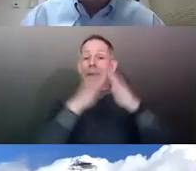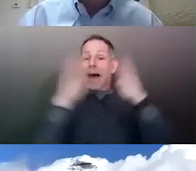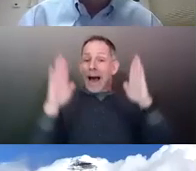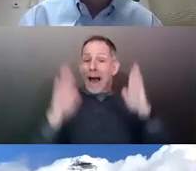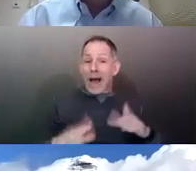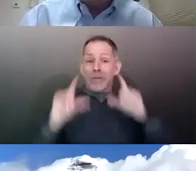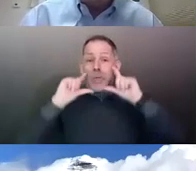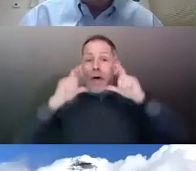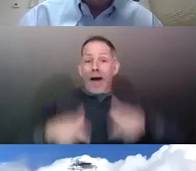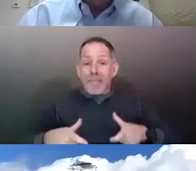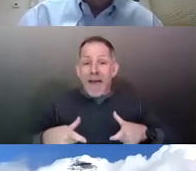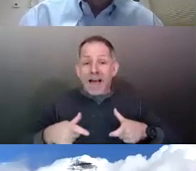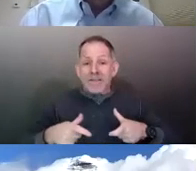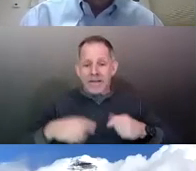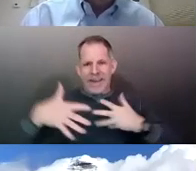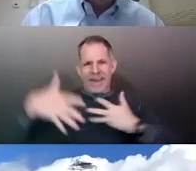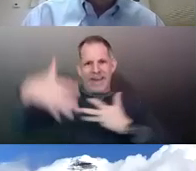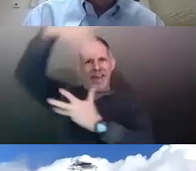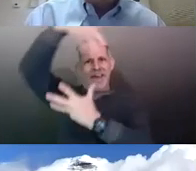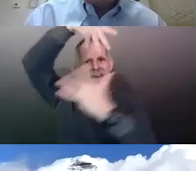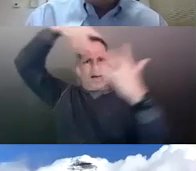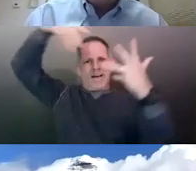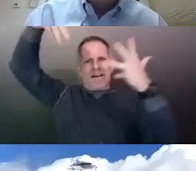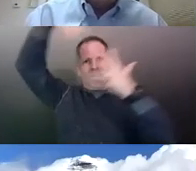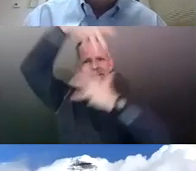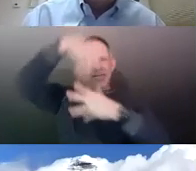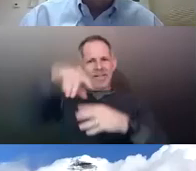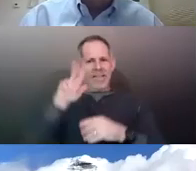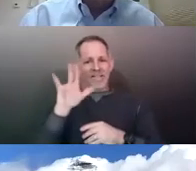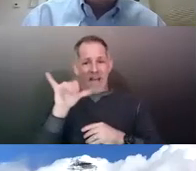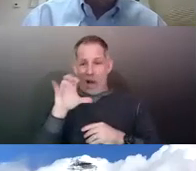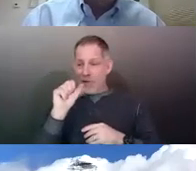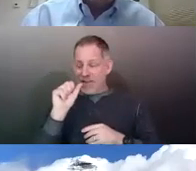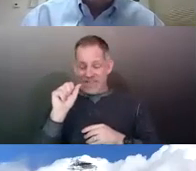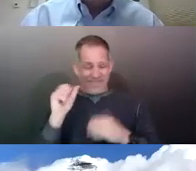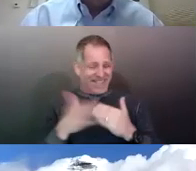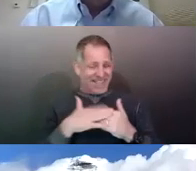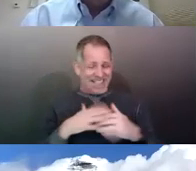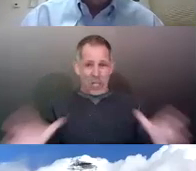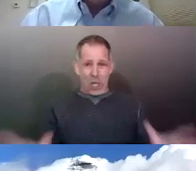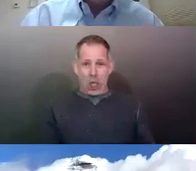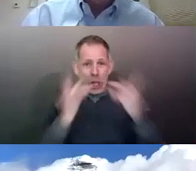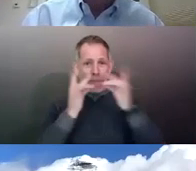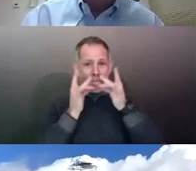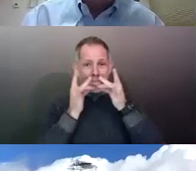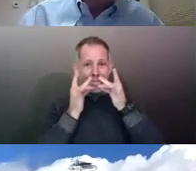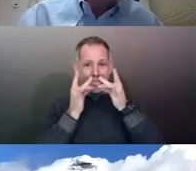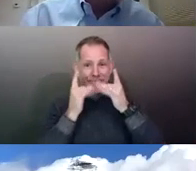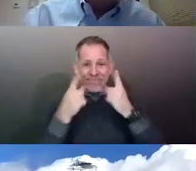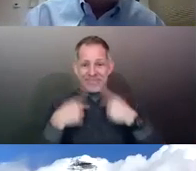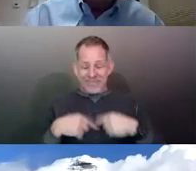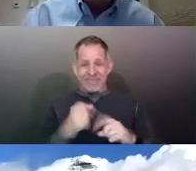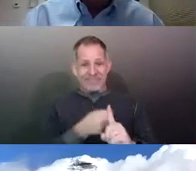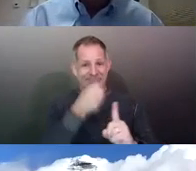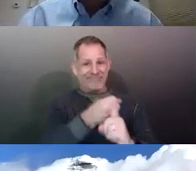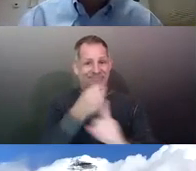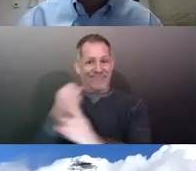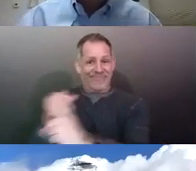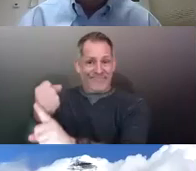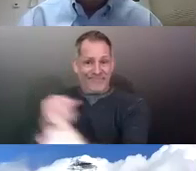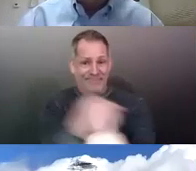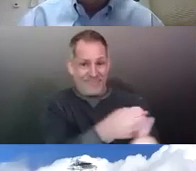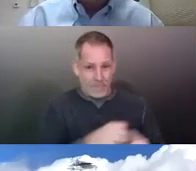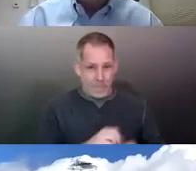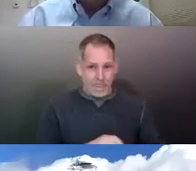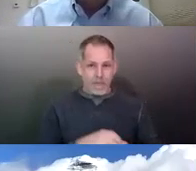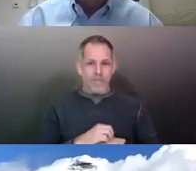around our heads when we talk and that can be inhaled by others, they're not, being irradiated by the sun or blown away by the wind.